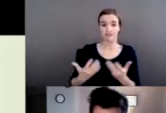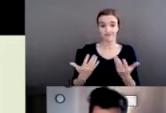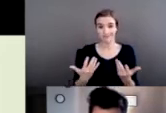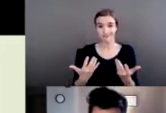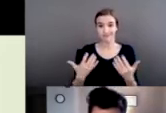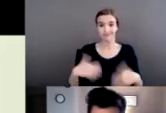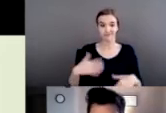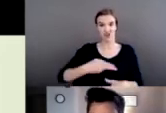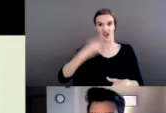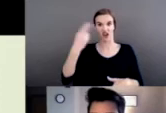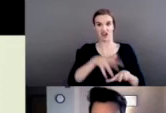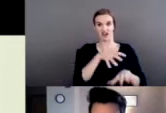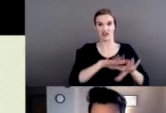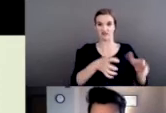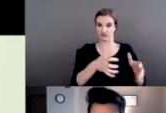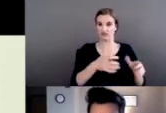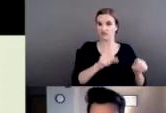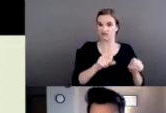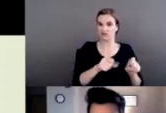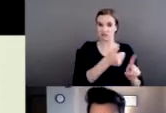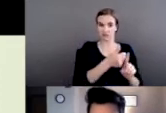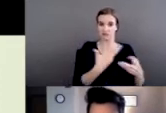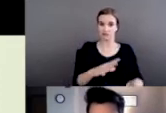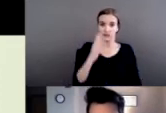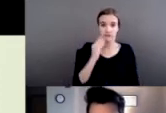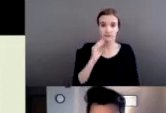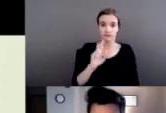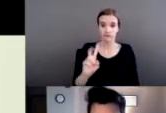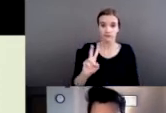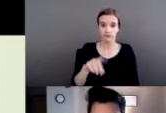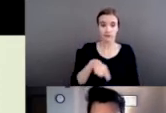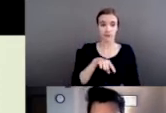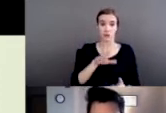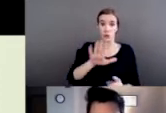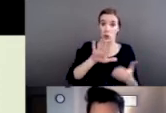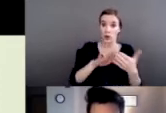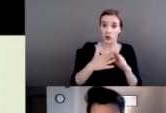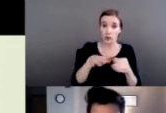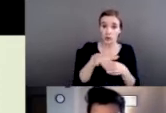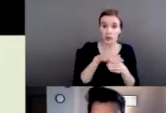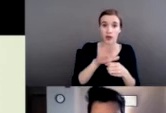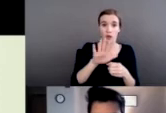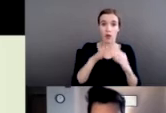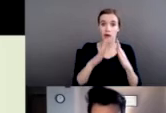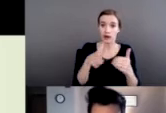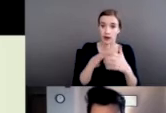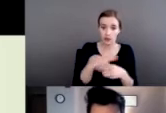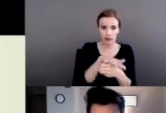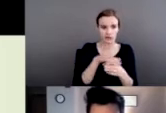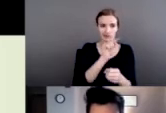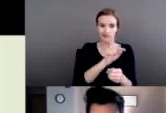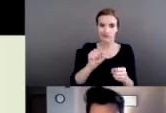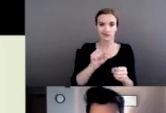your family that has been a victim themselves. And if you can talk about this, you know,